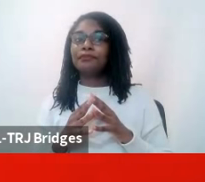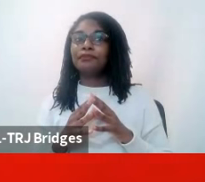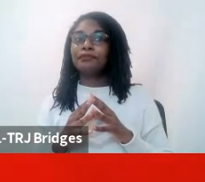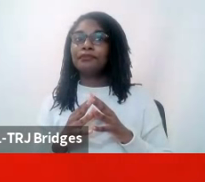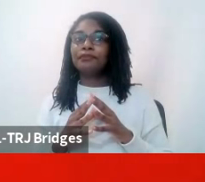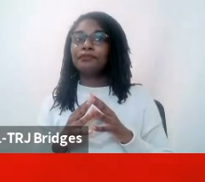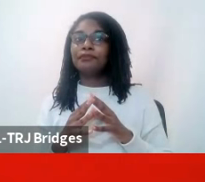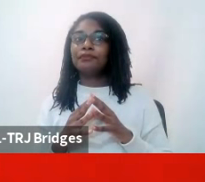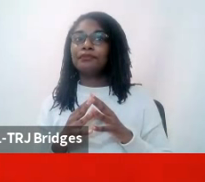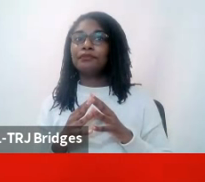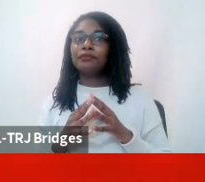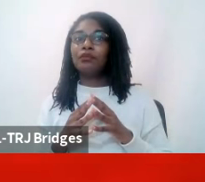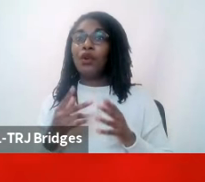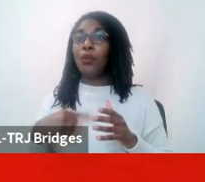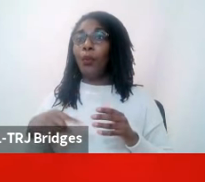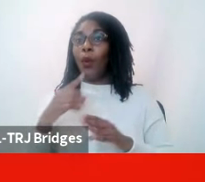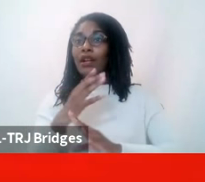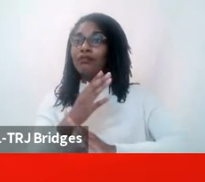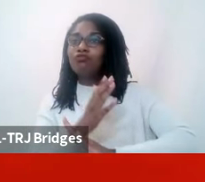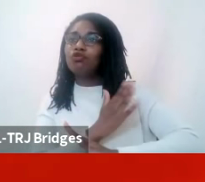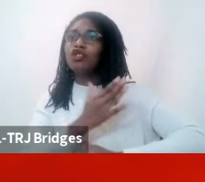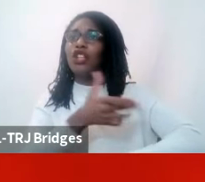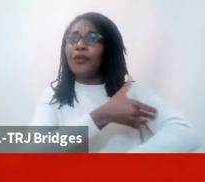We have experienced the power, nothing more than that.